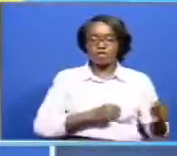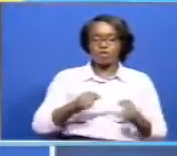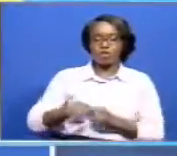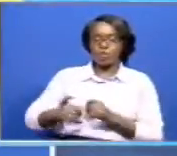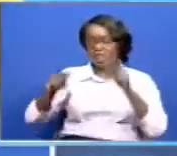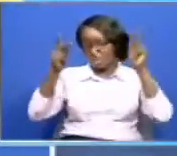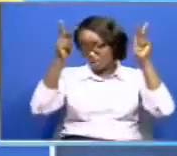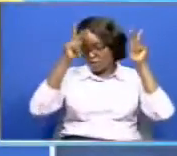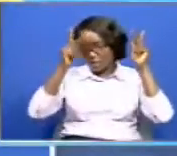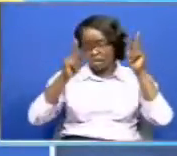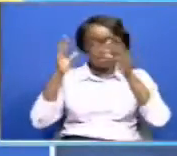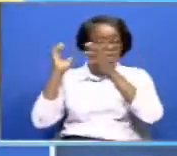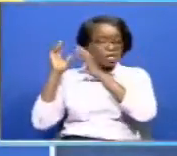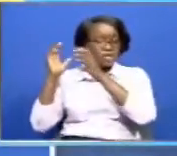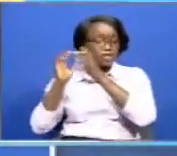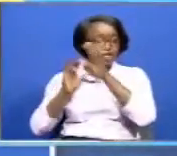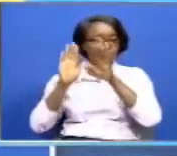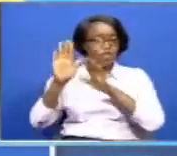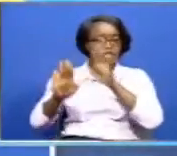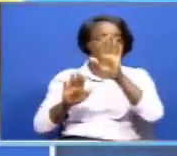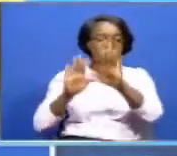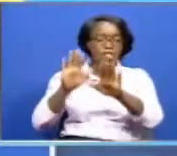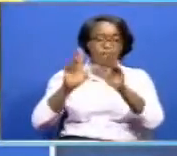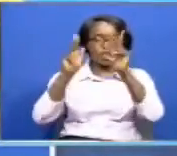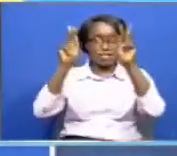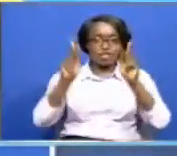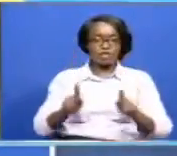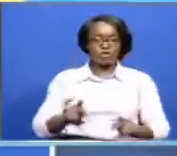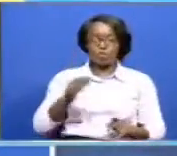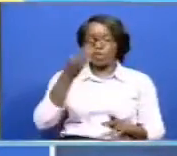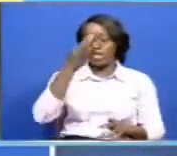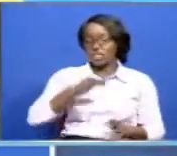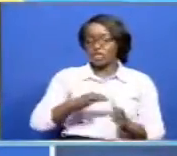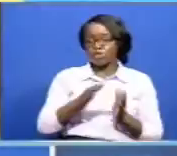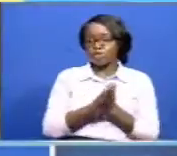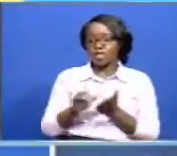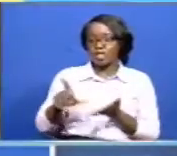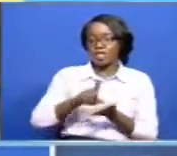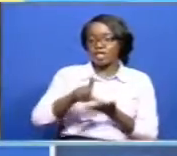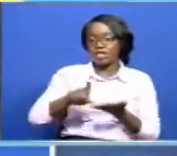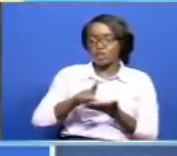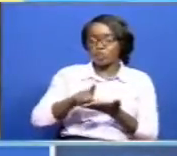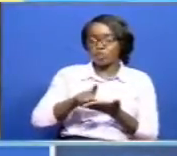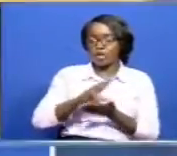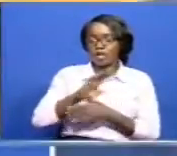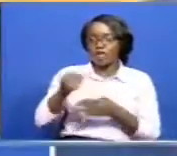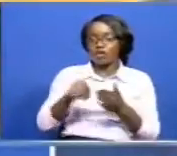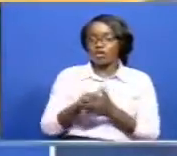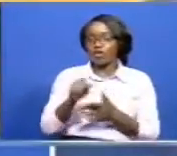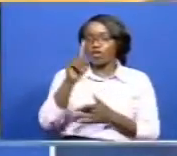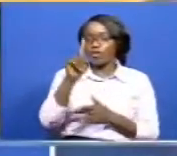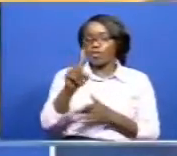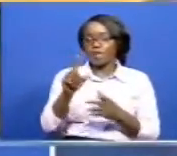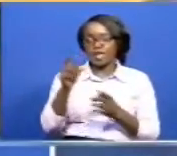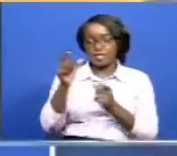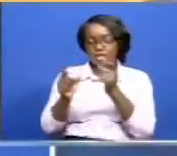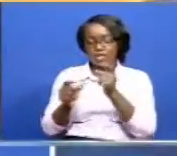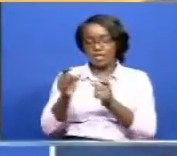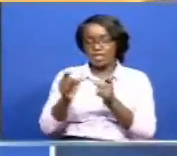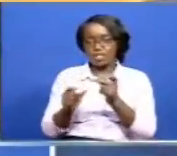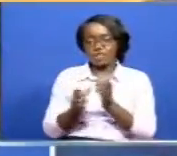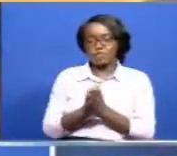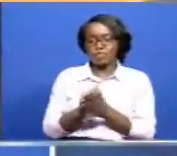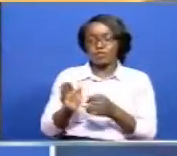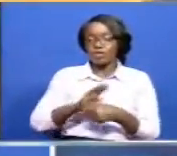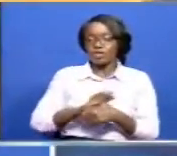Kakamega, Kilifi, Kirinyaga, Kisumu, Kitui, and Laikipia have one case each. The number of coronavirus